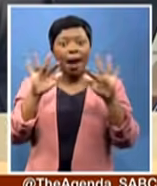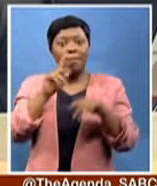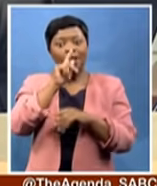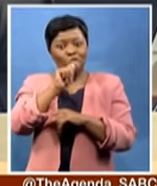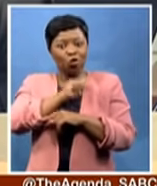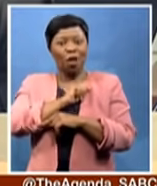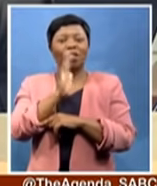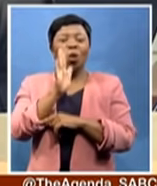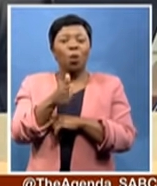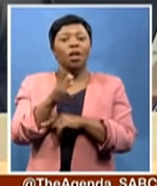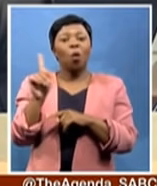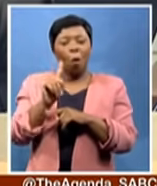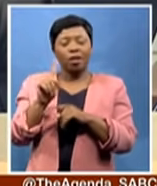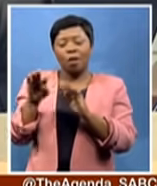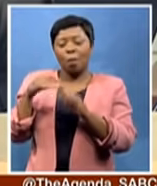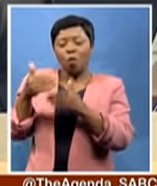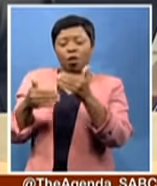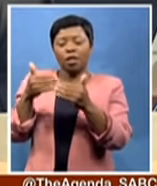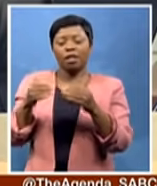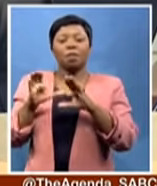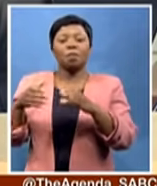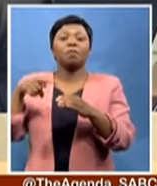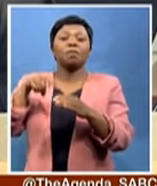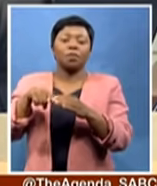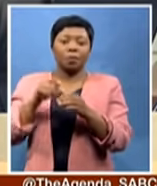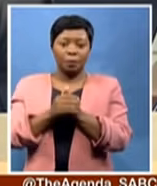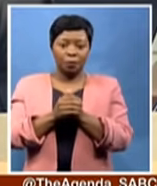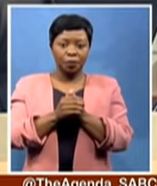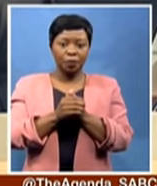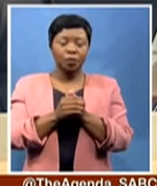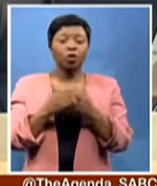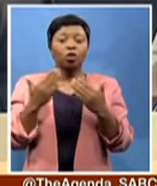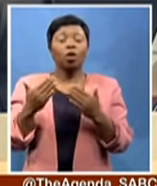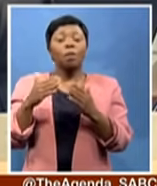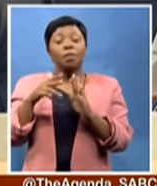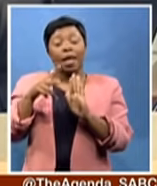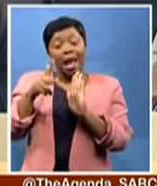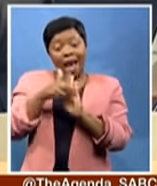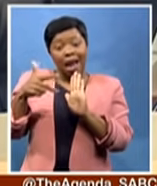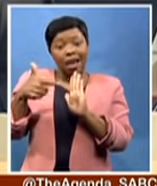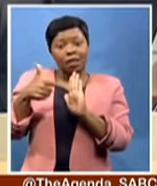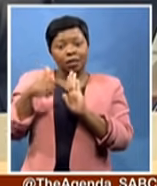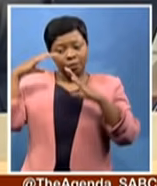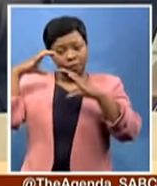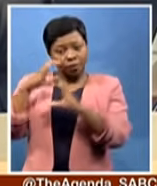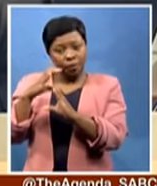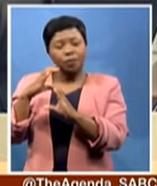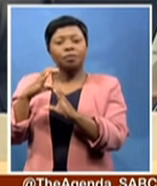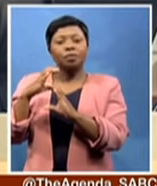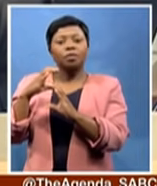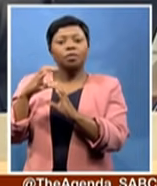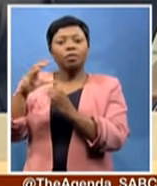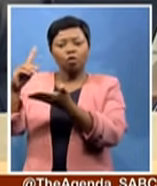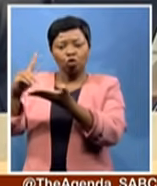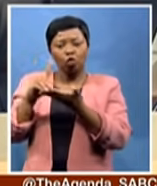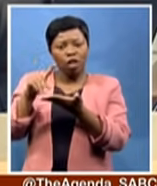While the Political Party Funding Act deals with donations to political parties, the ANC has also